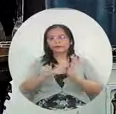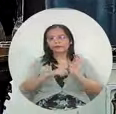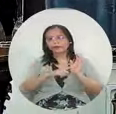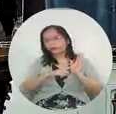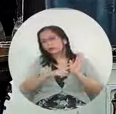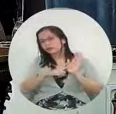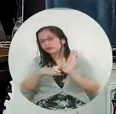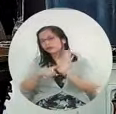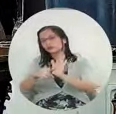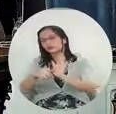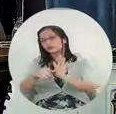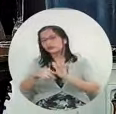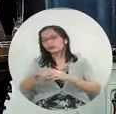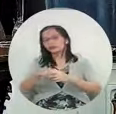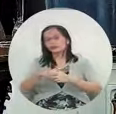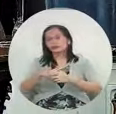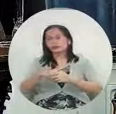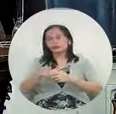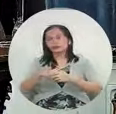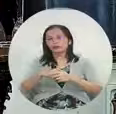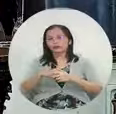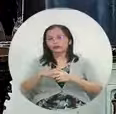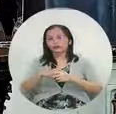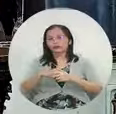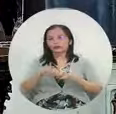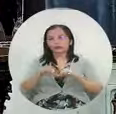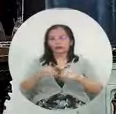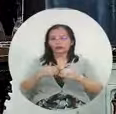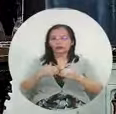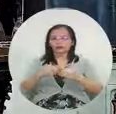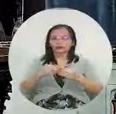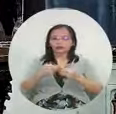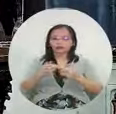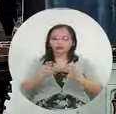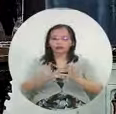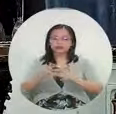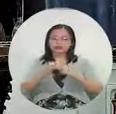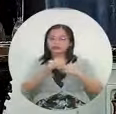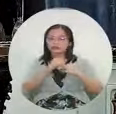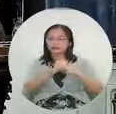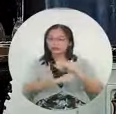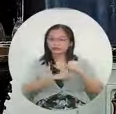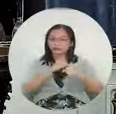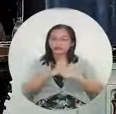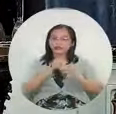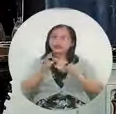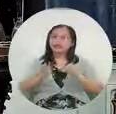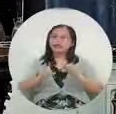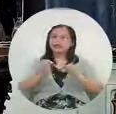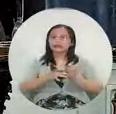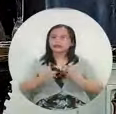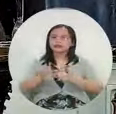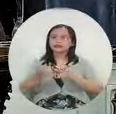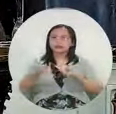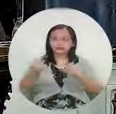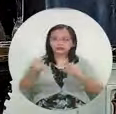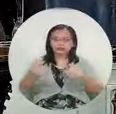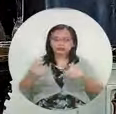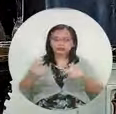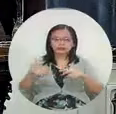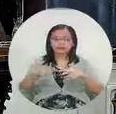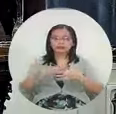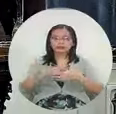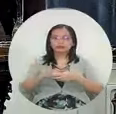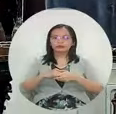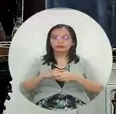and is concerned for you. If the Lord Jesus Christ can come today, he will still stretch his hand and say, I love you